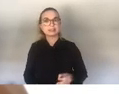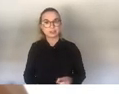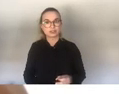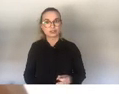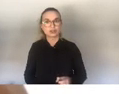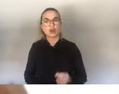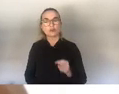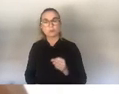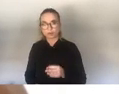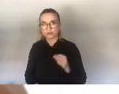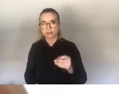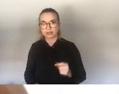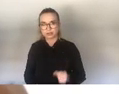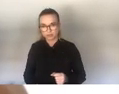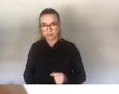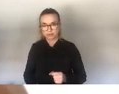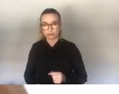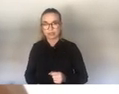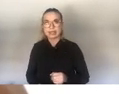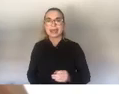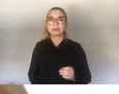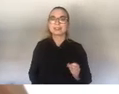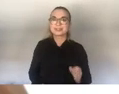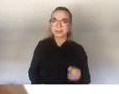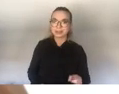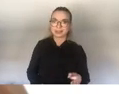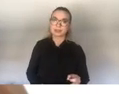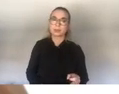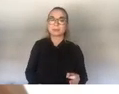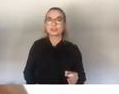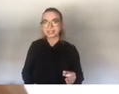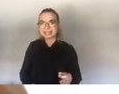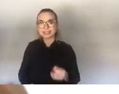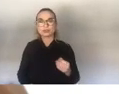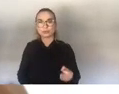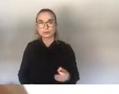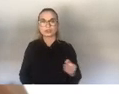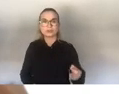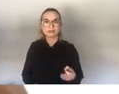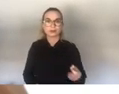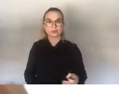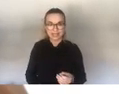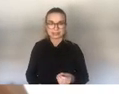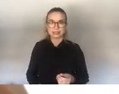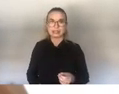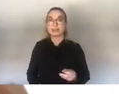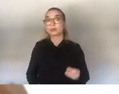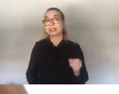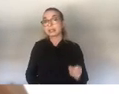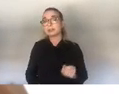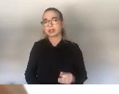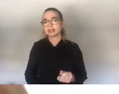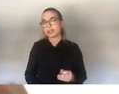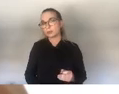and intervention of post-traumatic stress disorder. And we're doing this by creating tools using virtual reality that